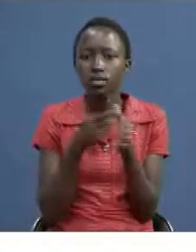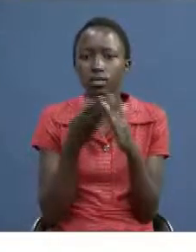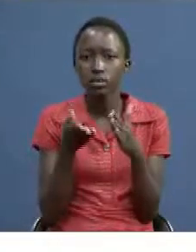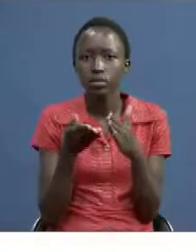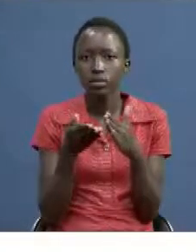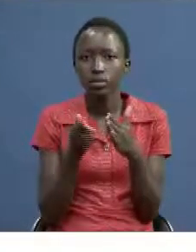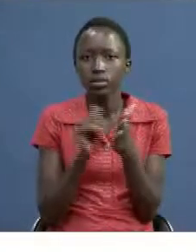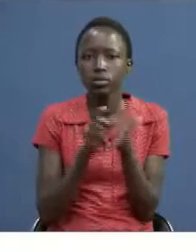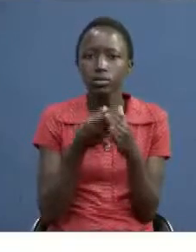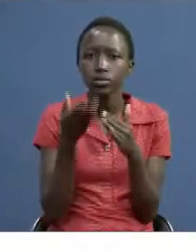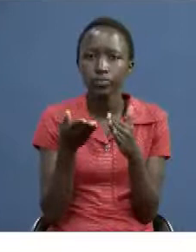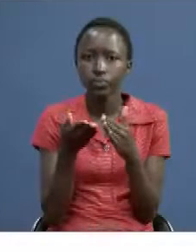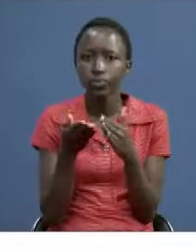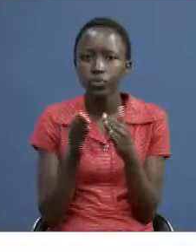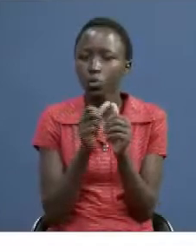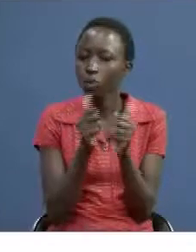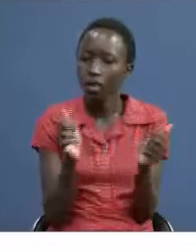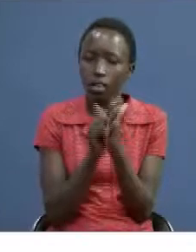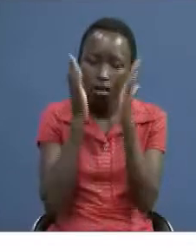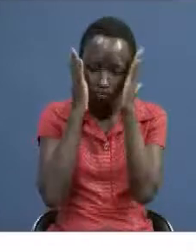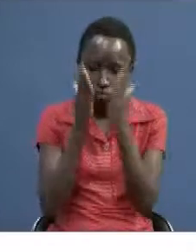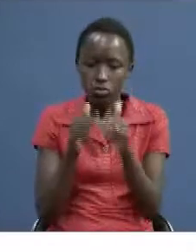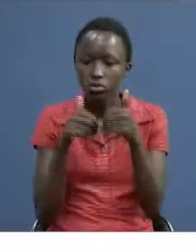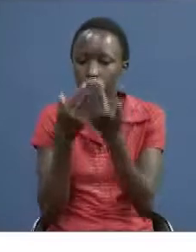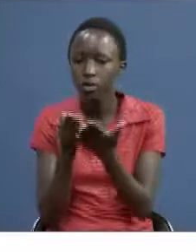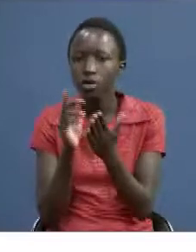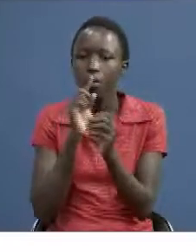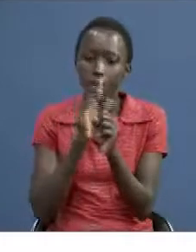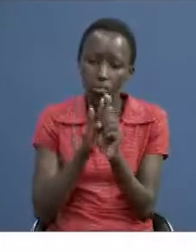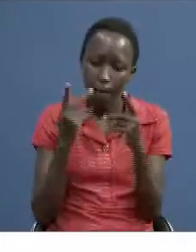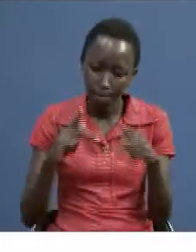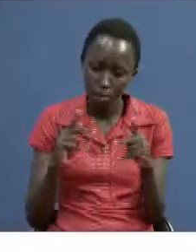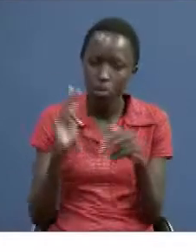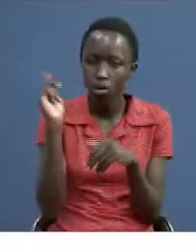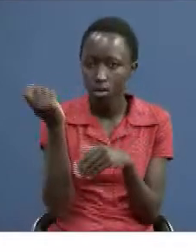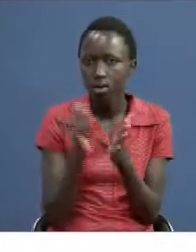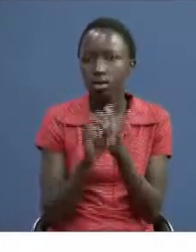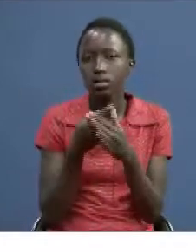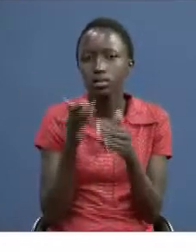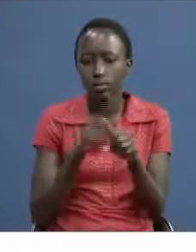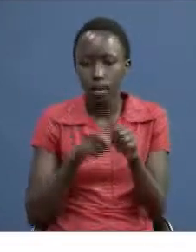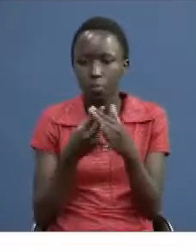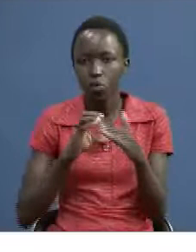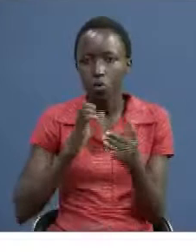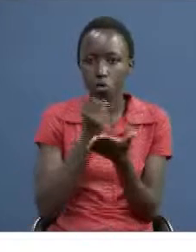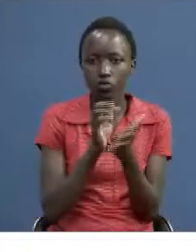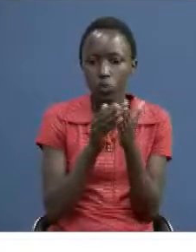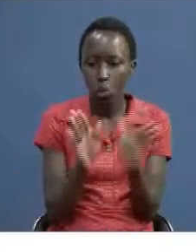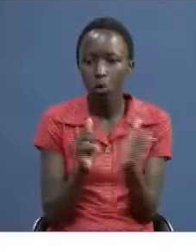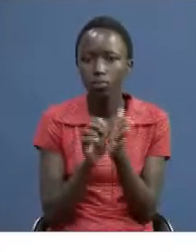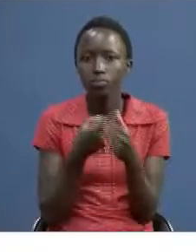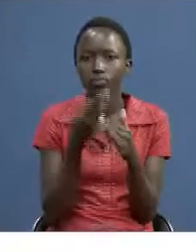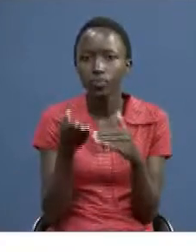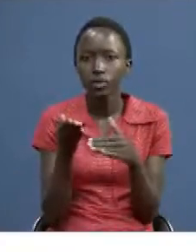Jubilee administration is intact and is focused on delivering its promises to the people of Kenya. While attending the official opening of